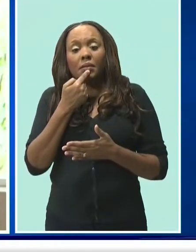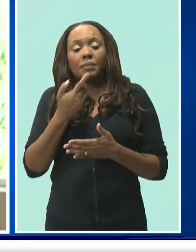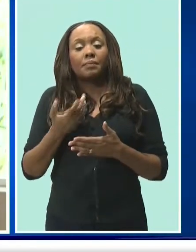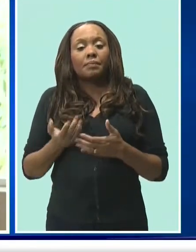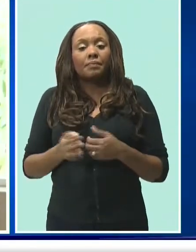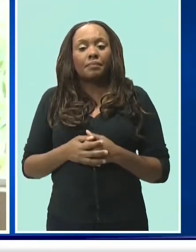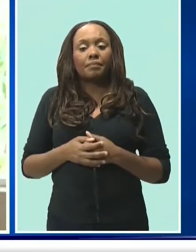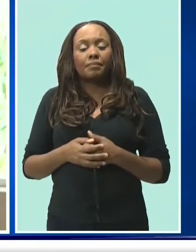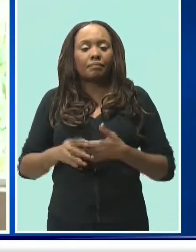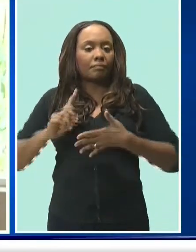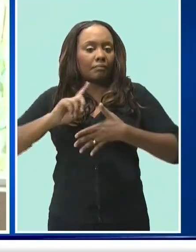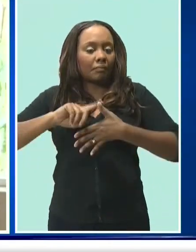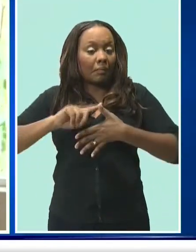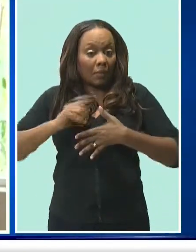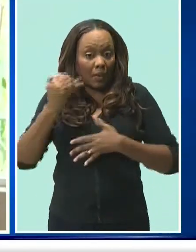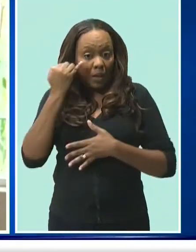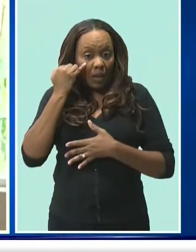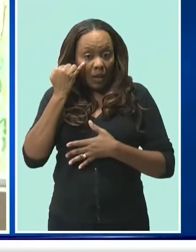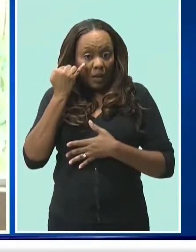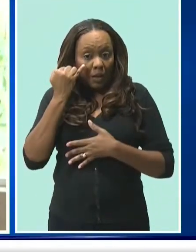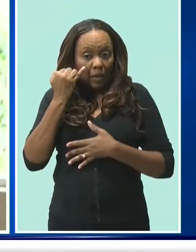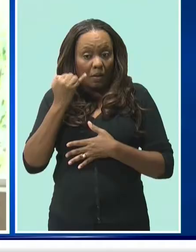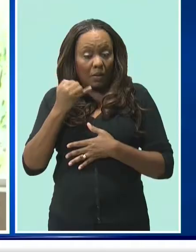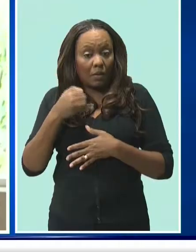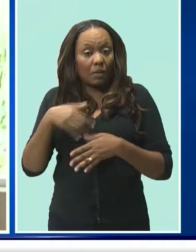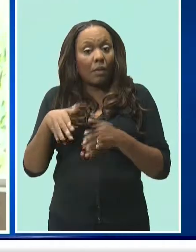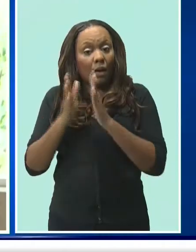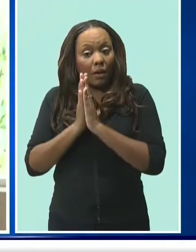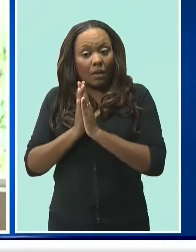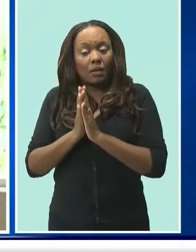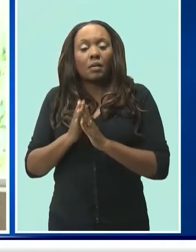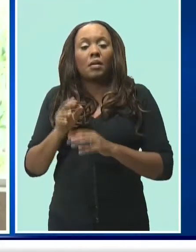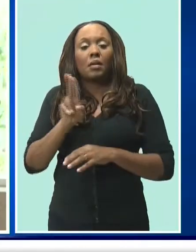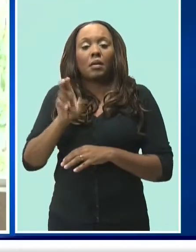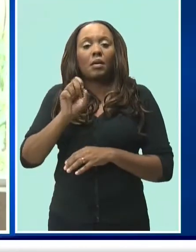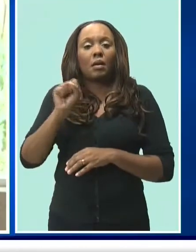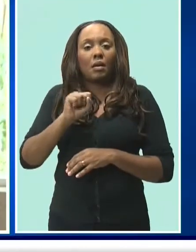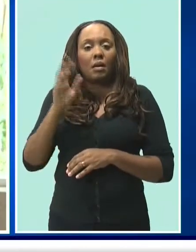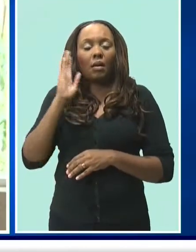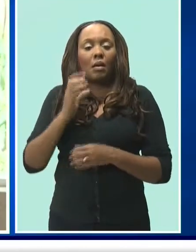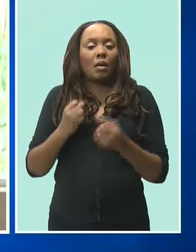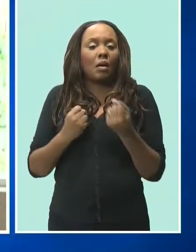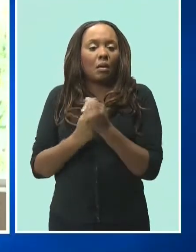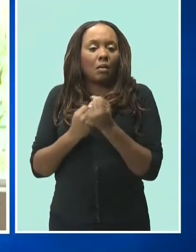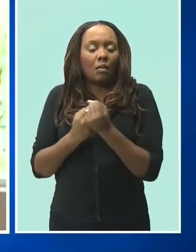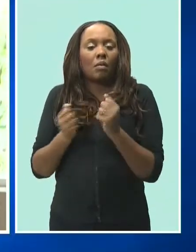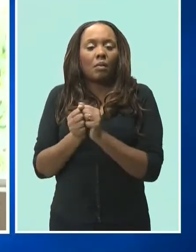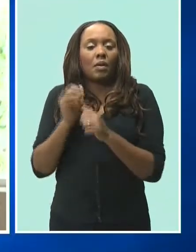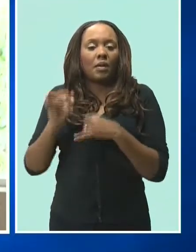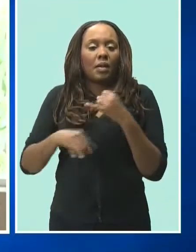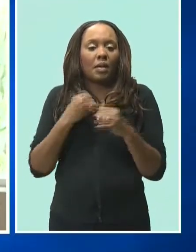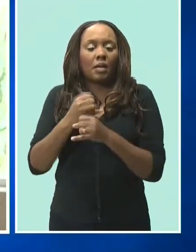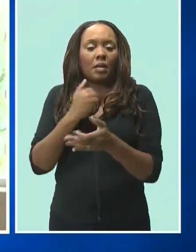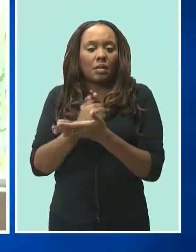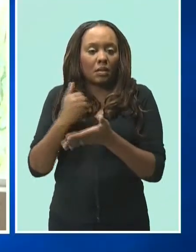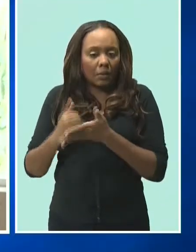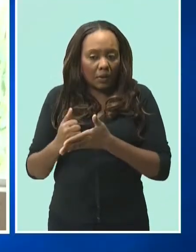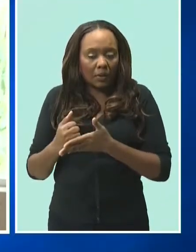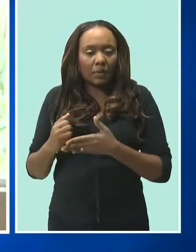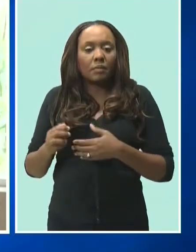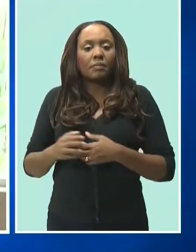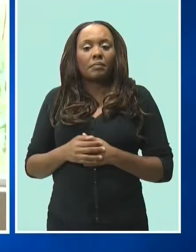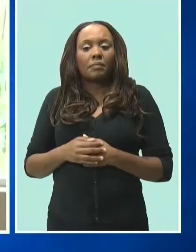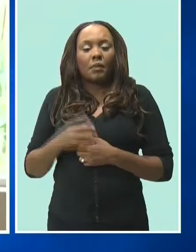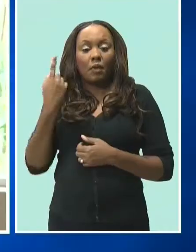first, if requested, the United States would support temporary access to the International Bank for Reconstruction and Development just